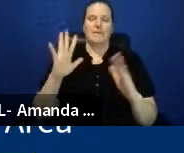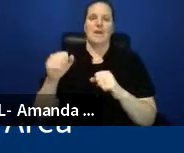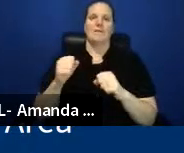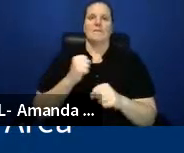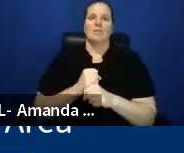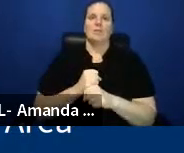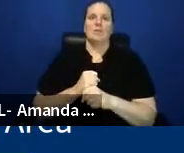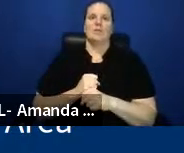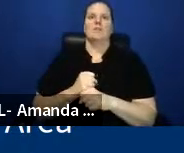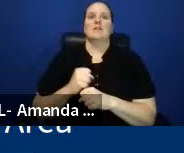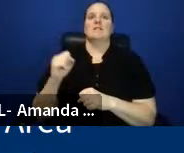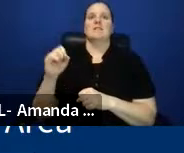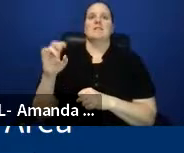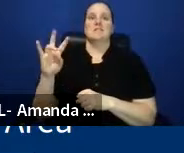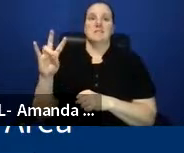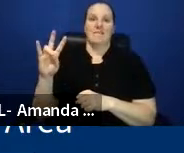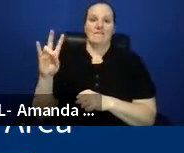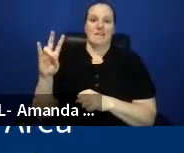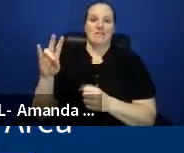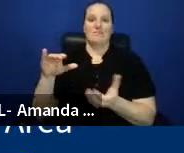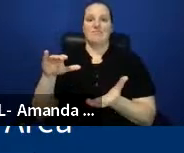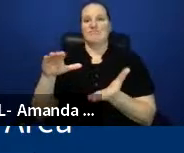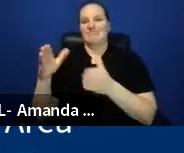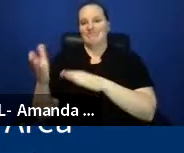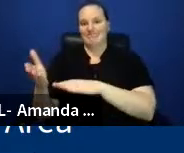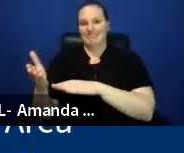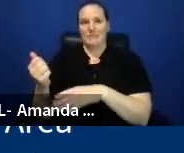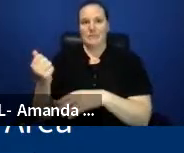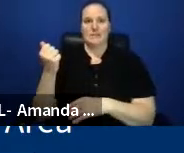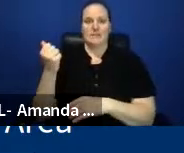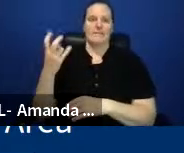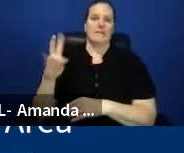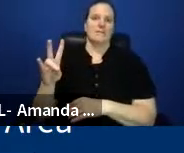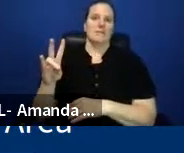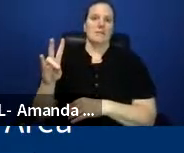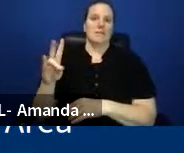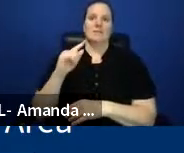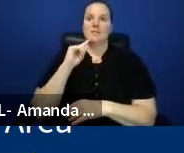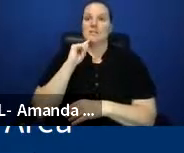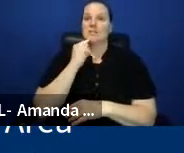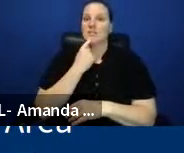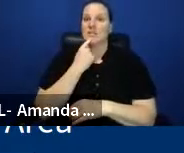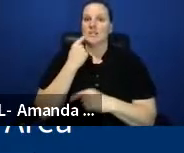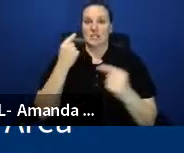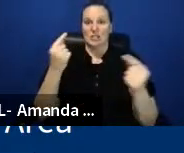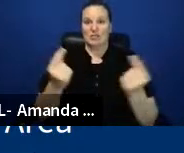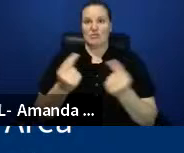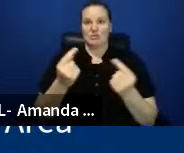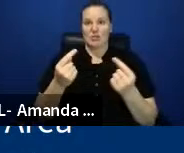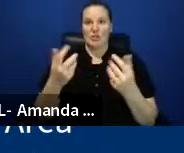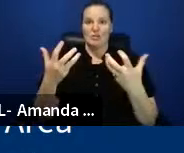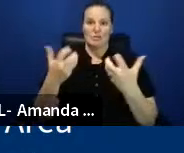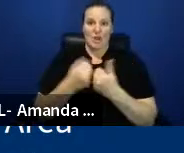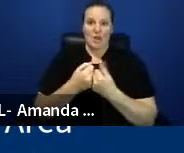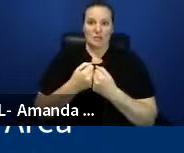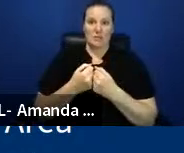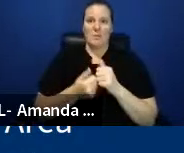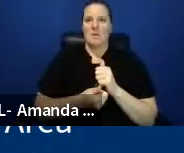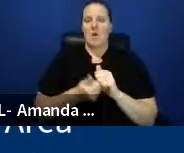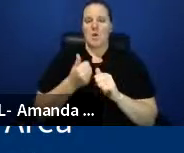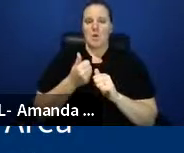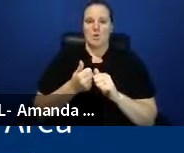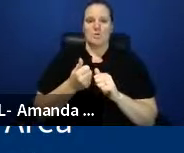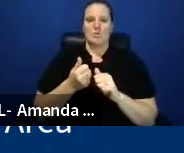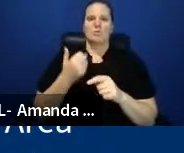there were 7 fatal crashes and 17 serious injury crashes. And the causes of the majority of these crashes